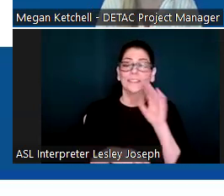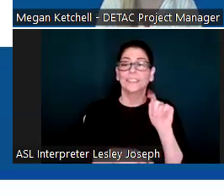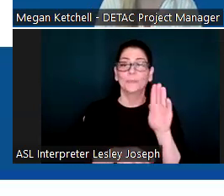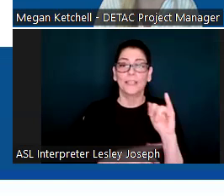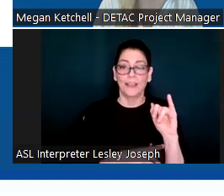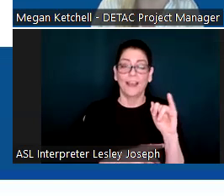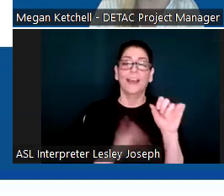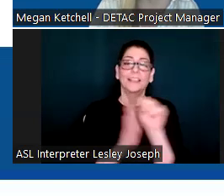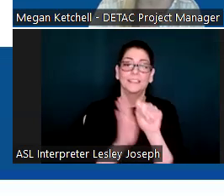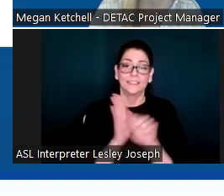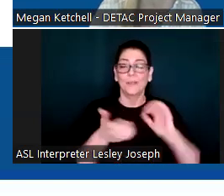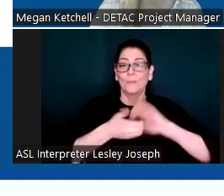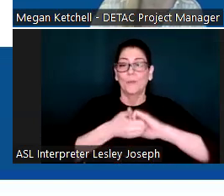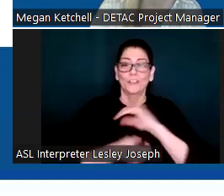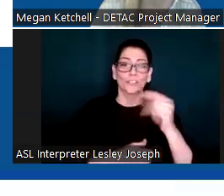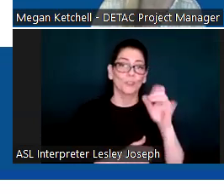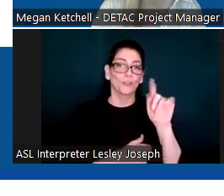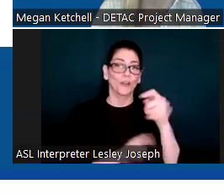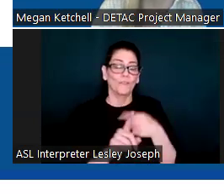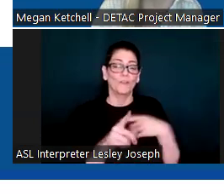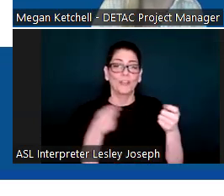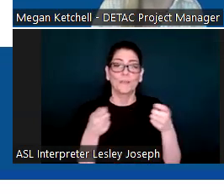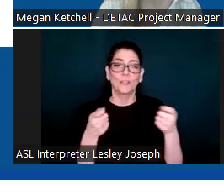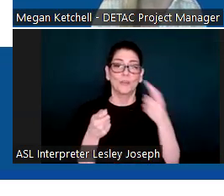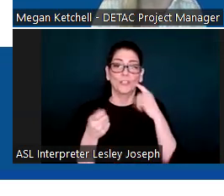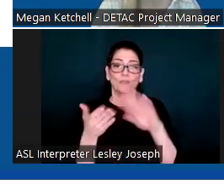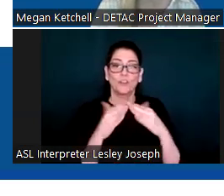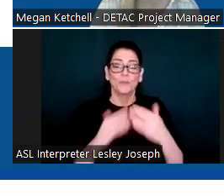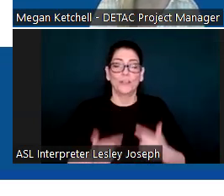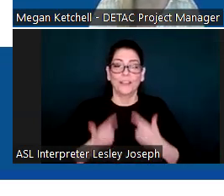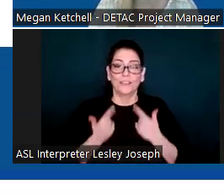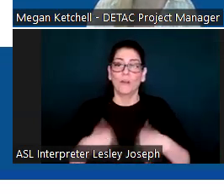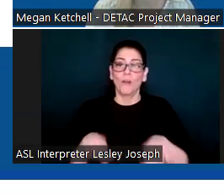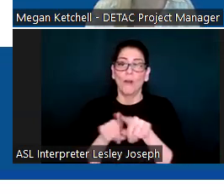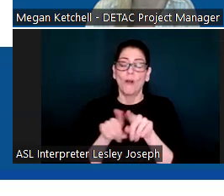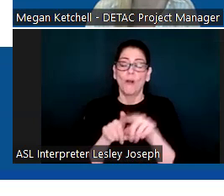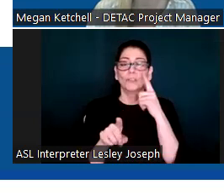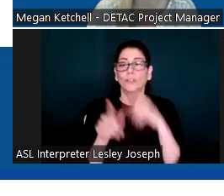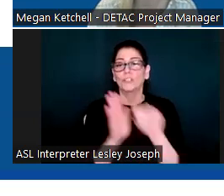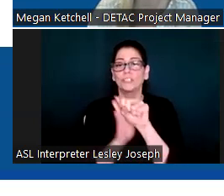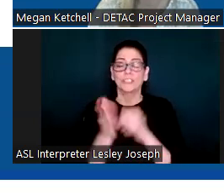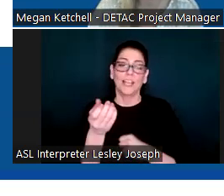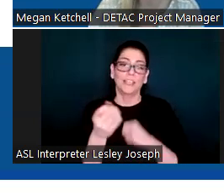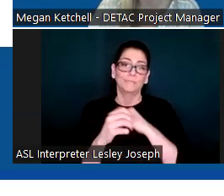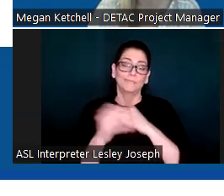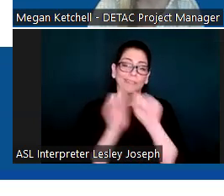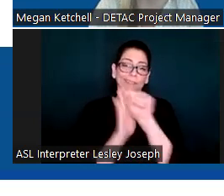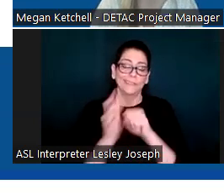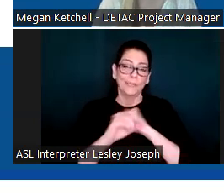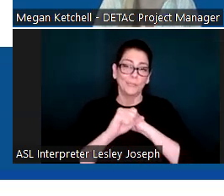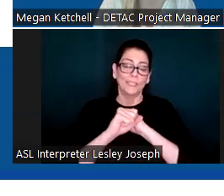or grants from the Administration for Community Living, as well as for state protection and advocacy systems or